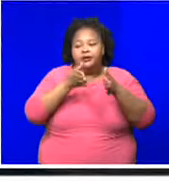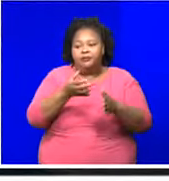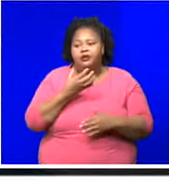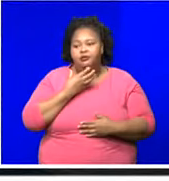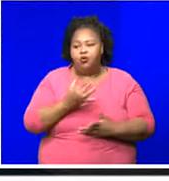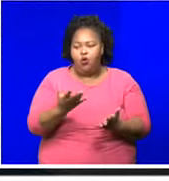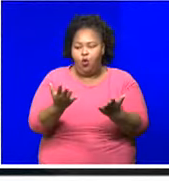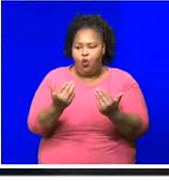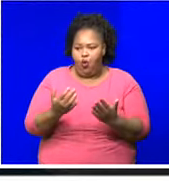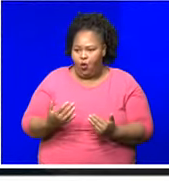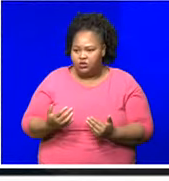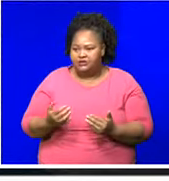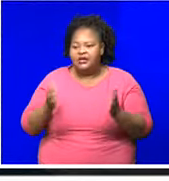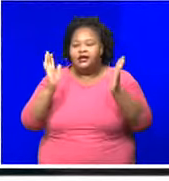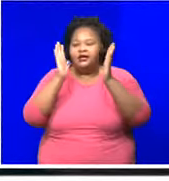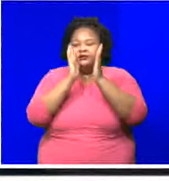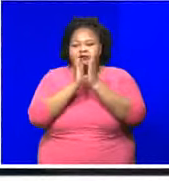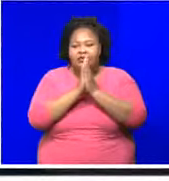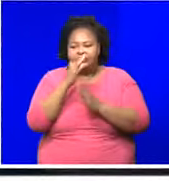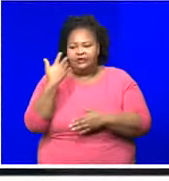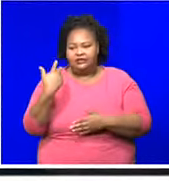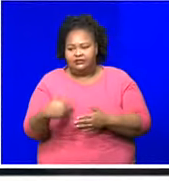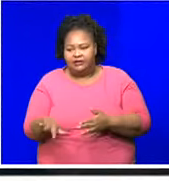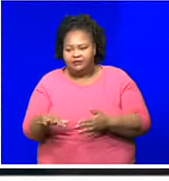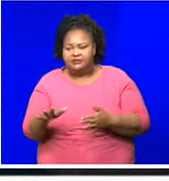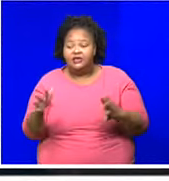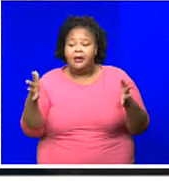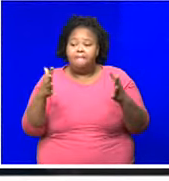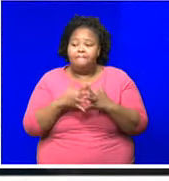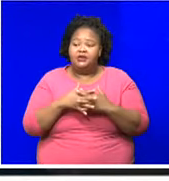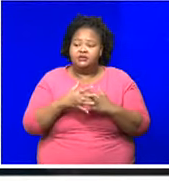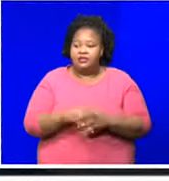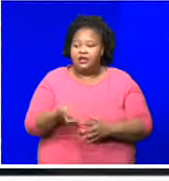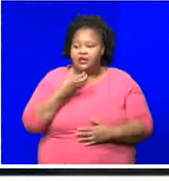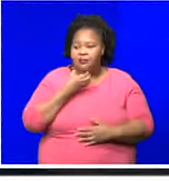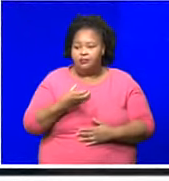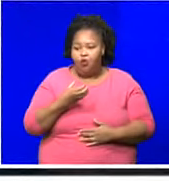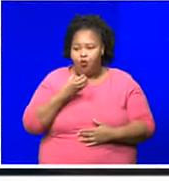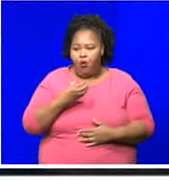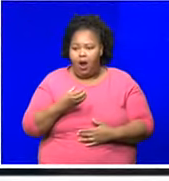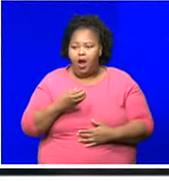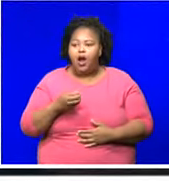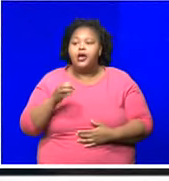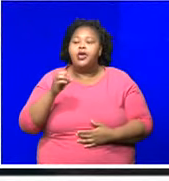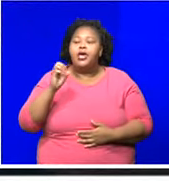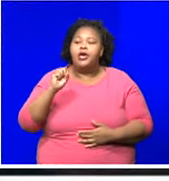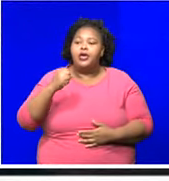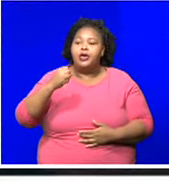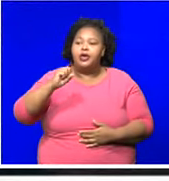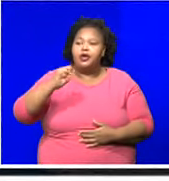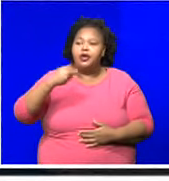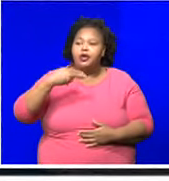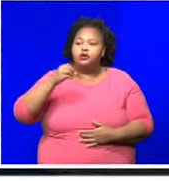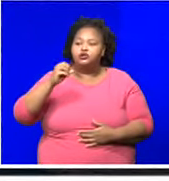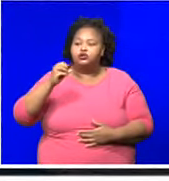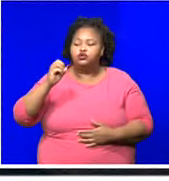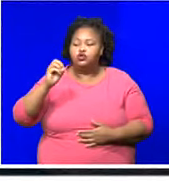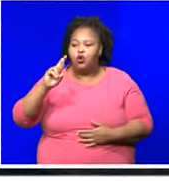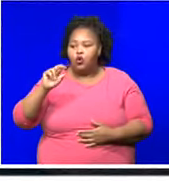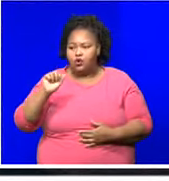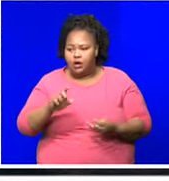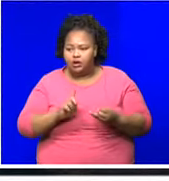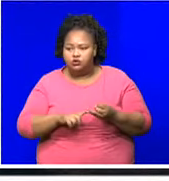10th retreat of the Association of Synods, Shura and Equivalent Councils of Africa and the Arab World,